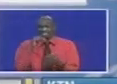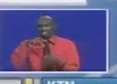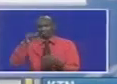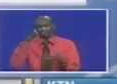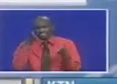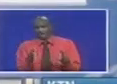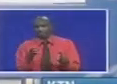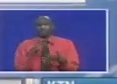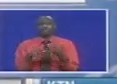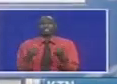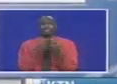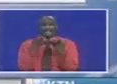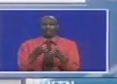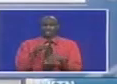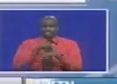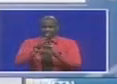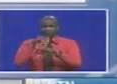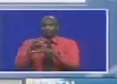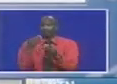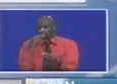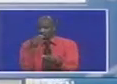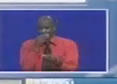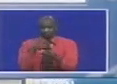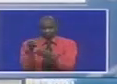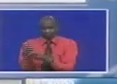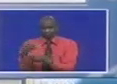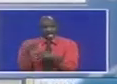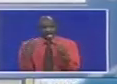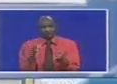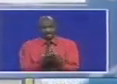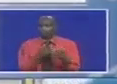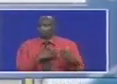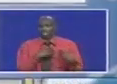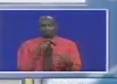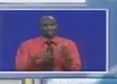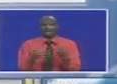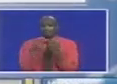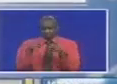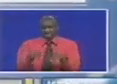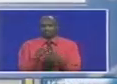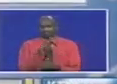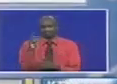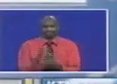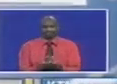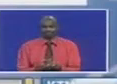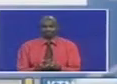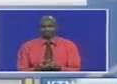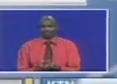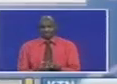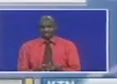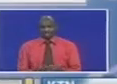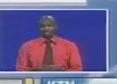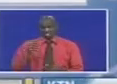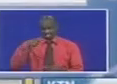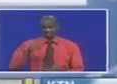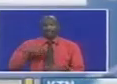latest as far as the distribution of food aid there is concerned? What happened today? Yes, I